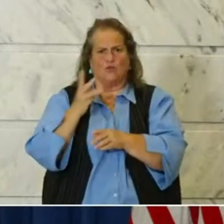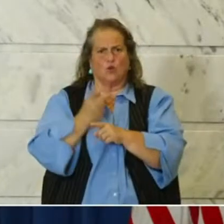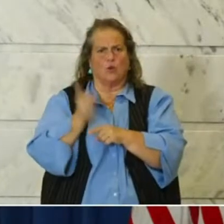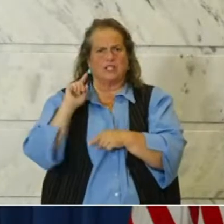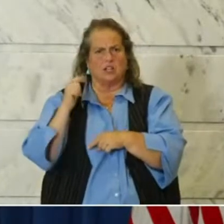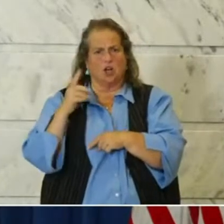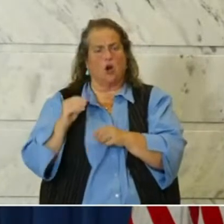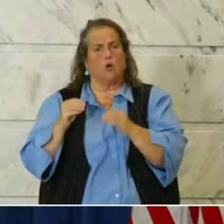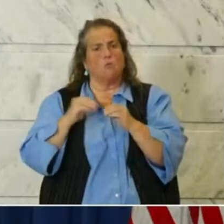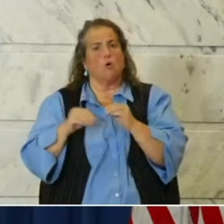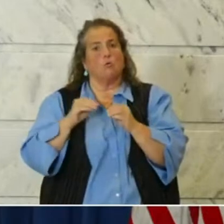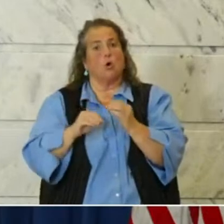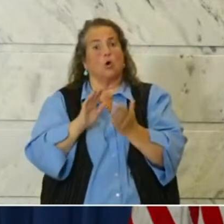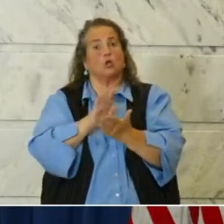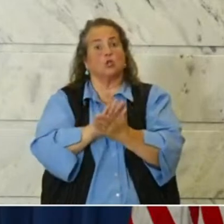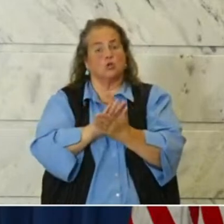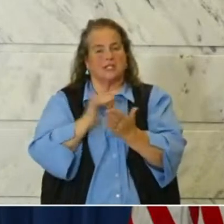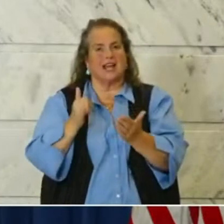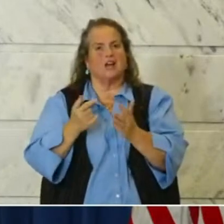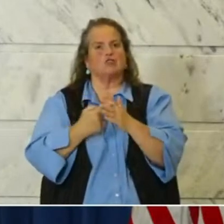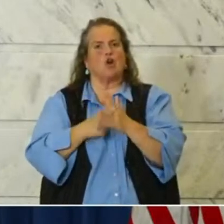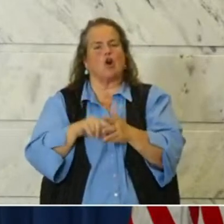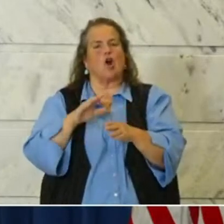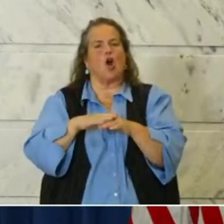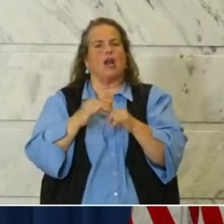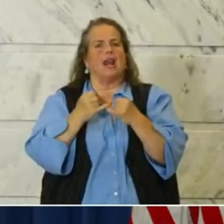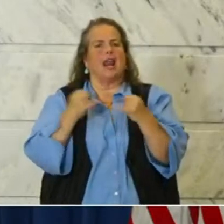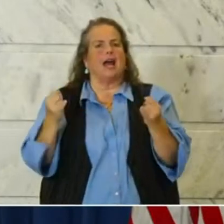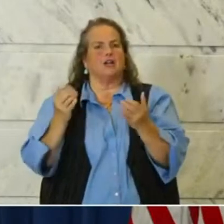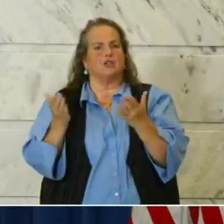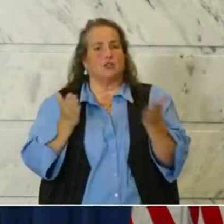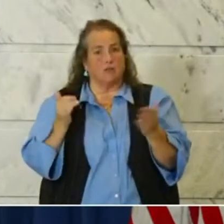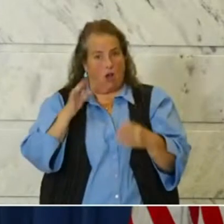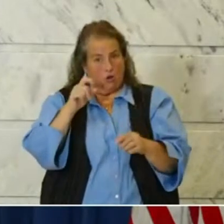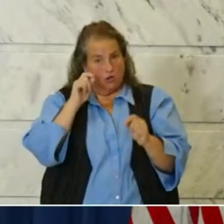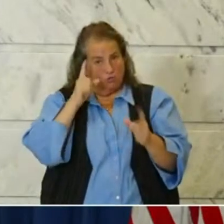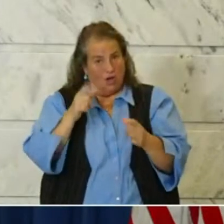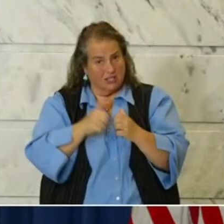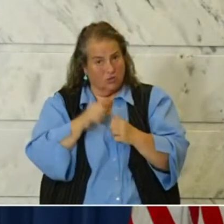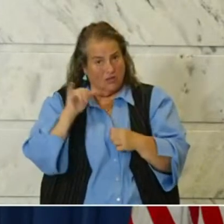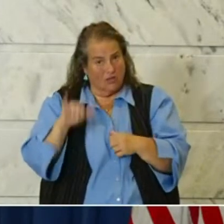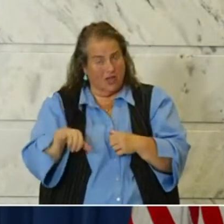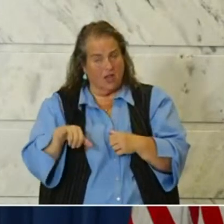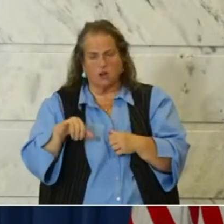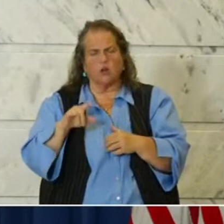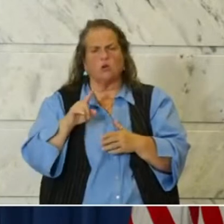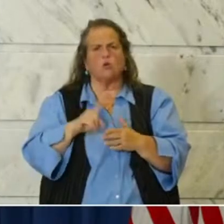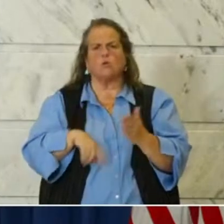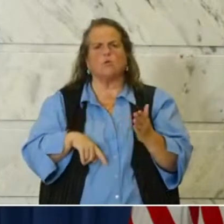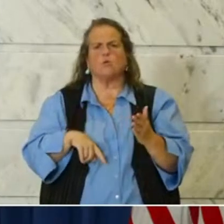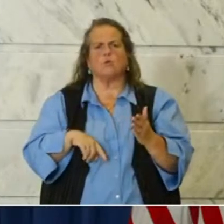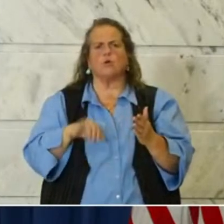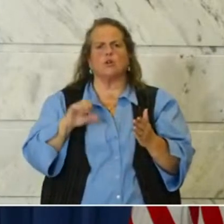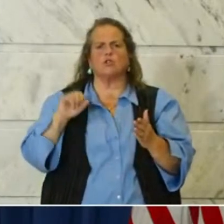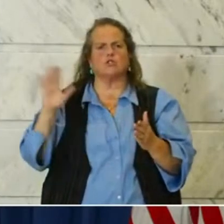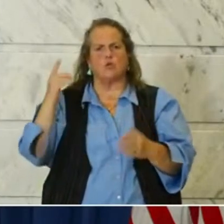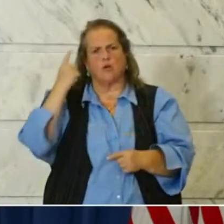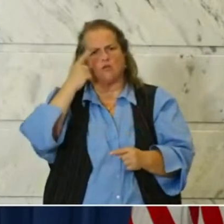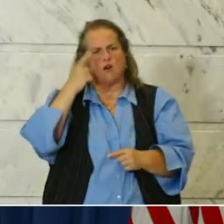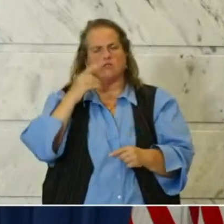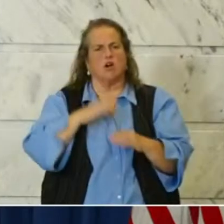schools that are starting through online services. Are you surprised in that? And what's your